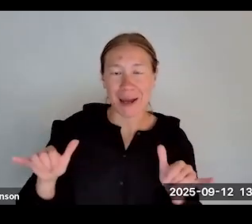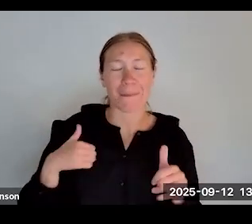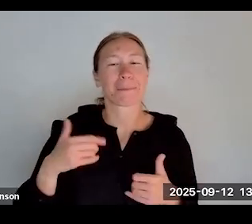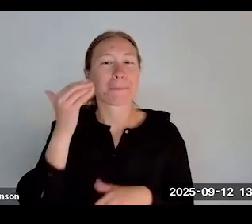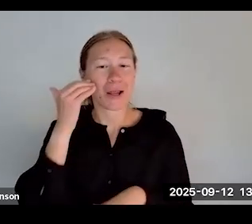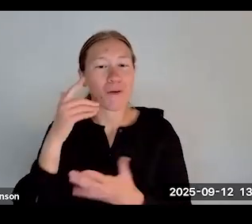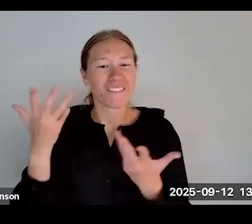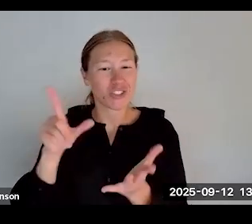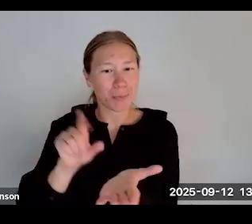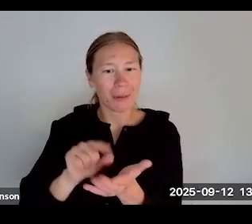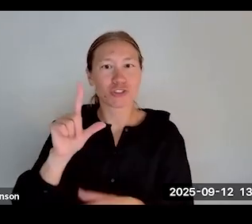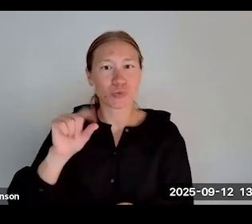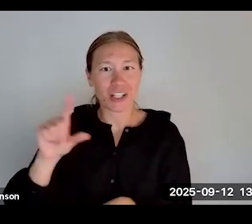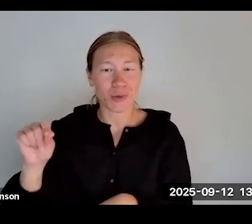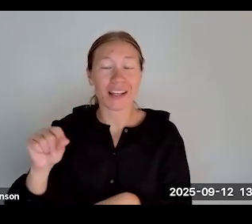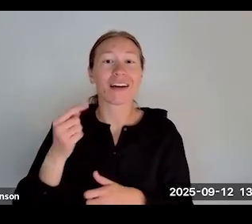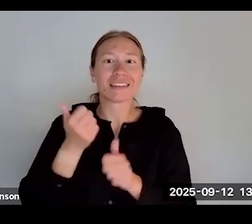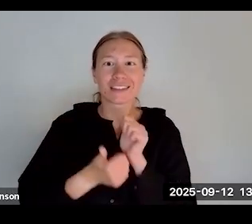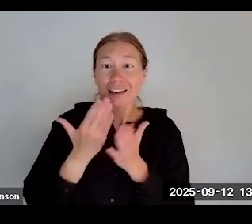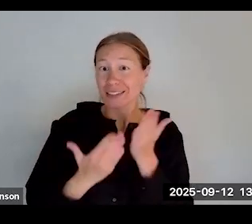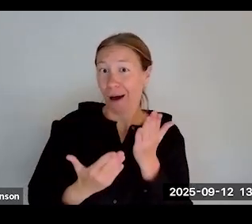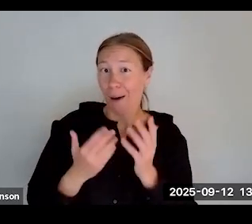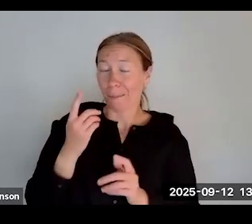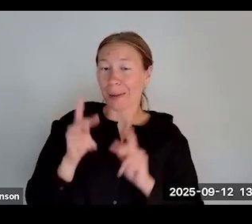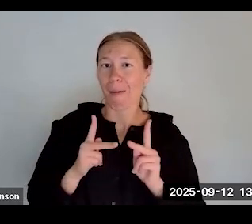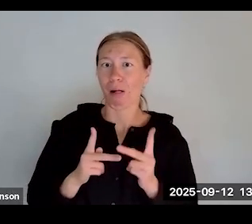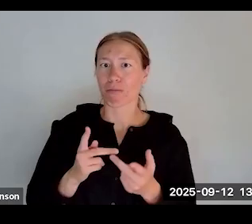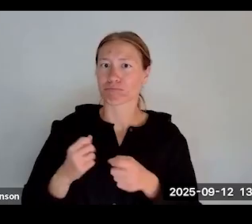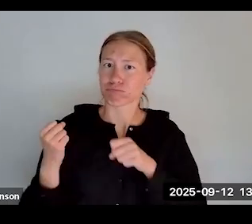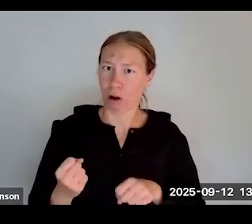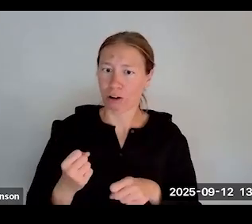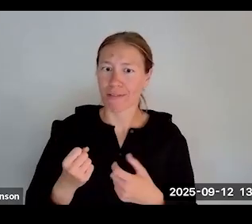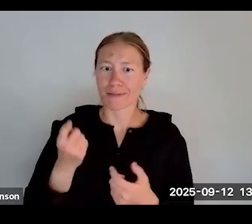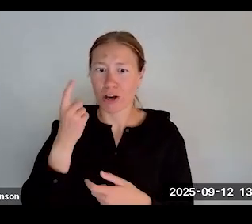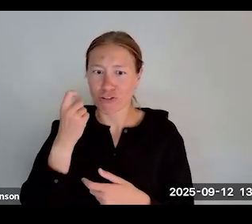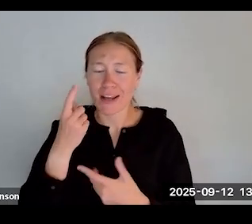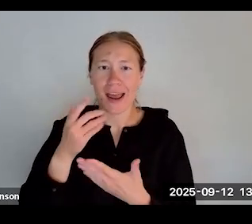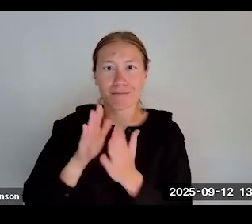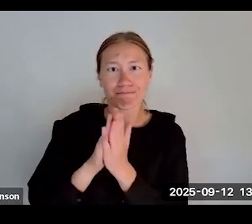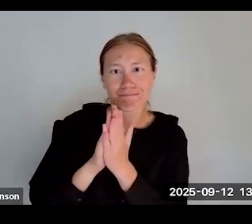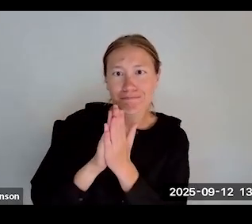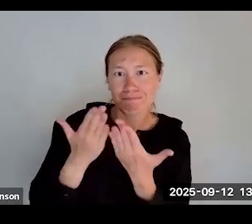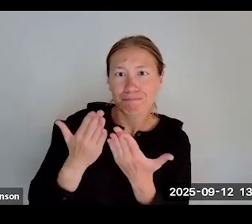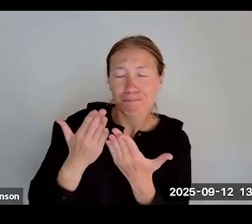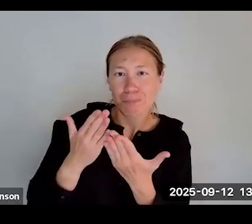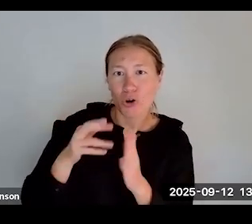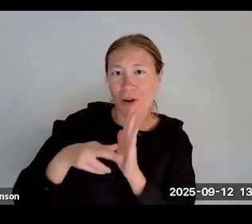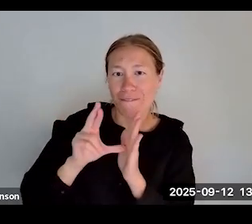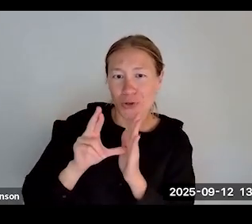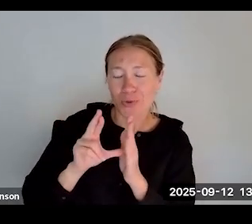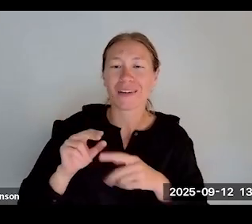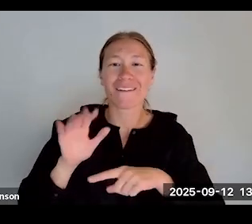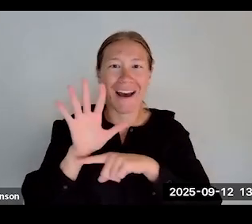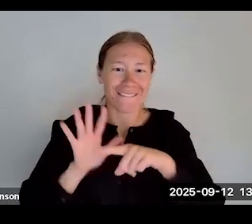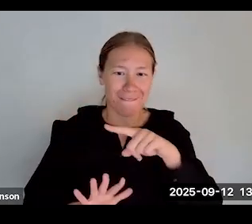people, so this book has a 5 out of 5-star rating on Goodreads. Amazing. Okay, caveat. There are only 2 reviews, and